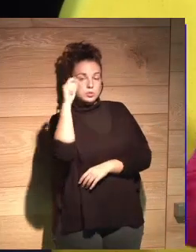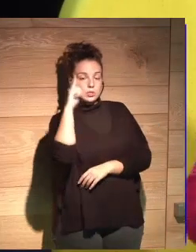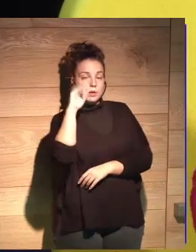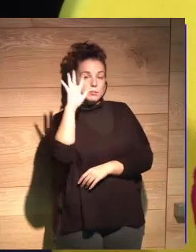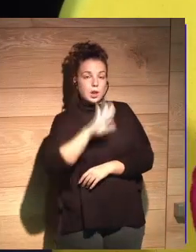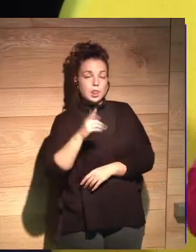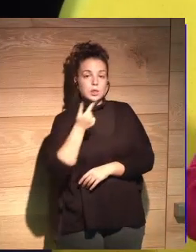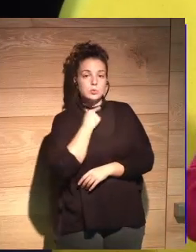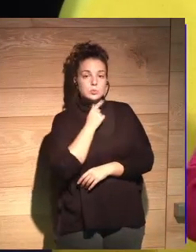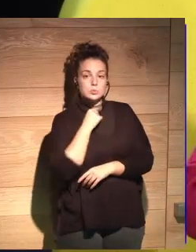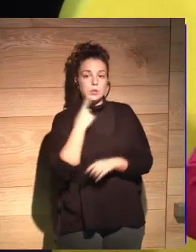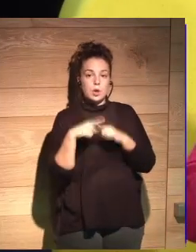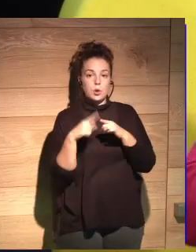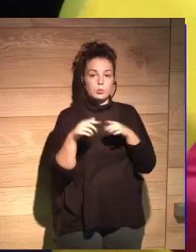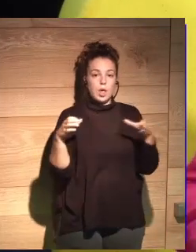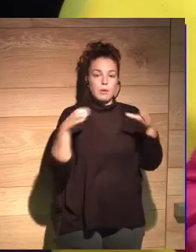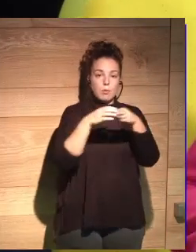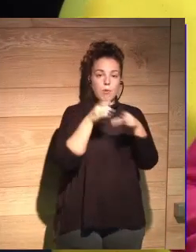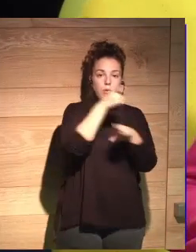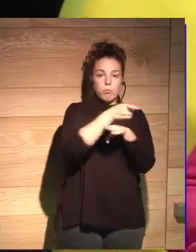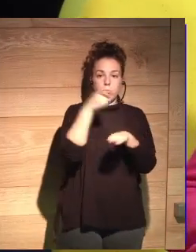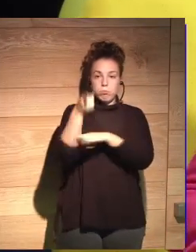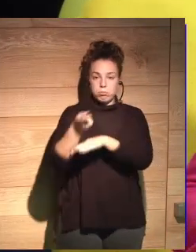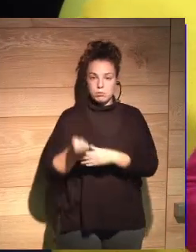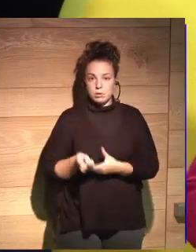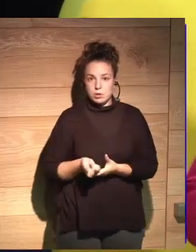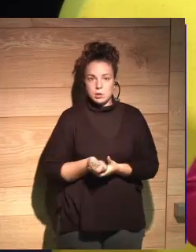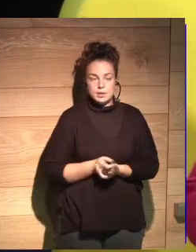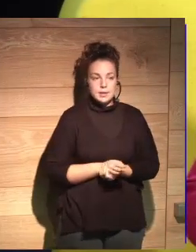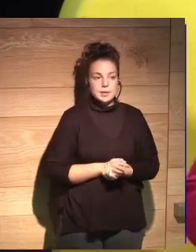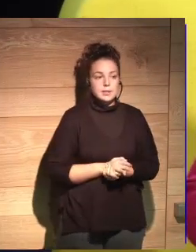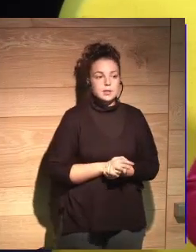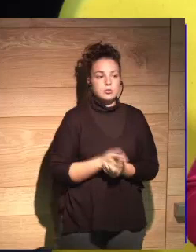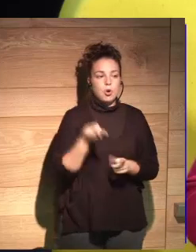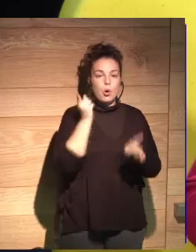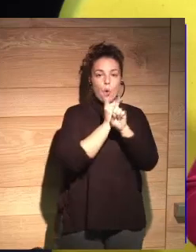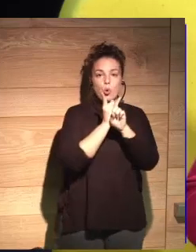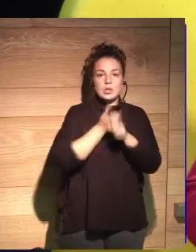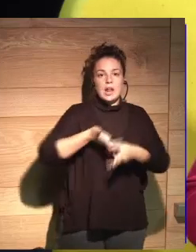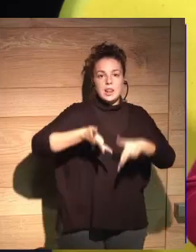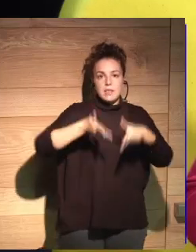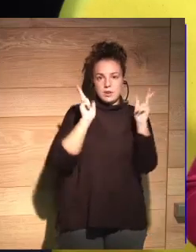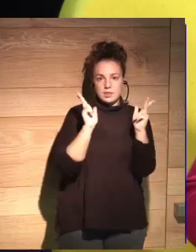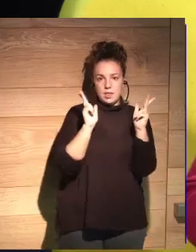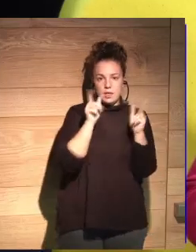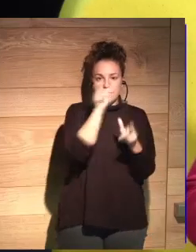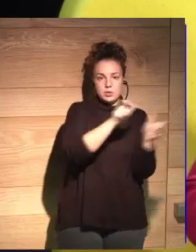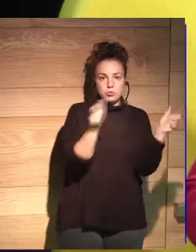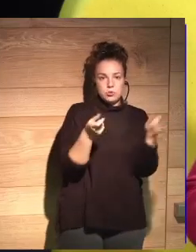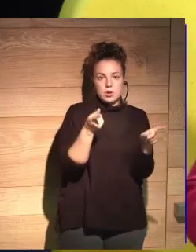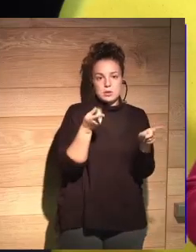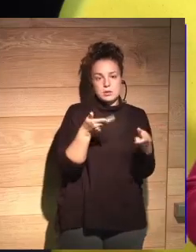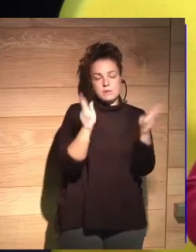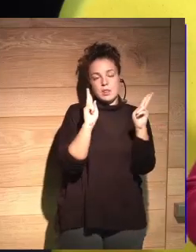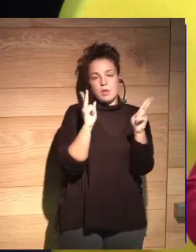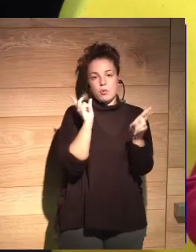crushed human individuality. But I think actually the genetic lottery is still true even if your genes have been